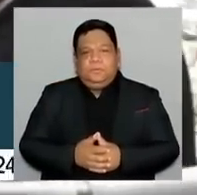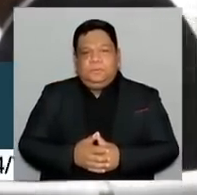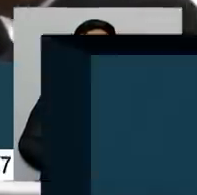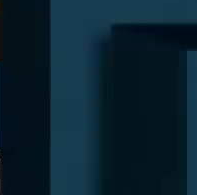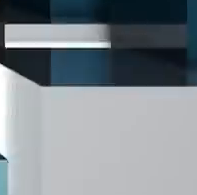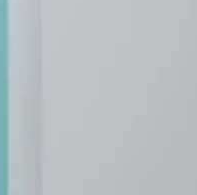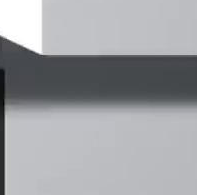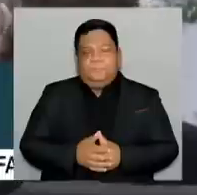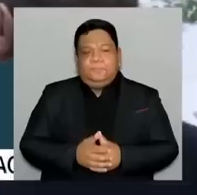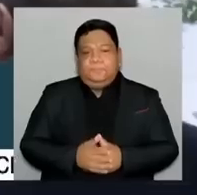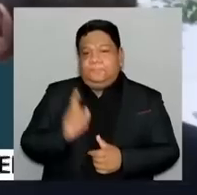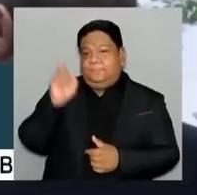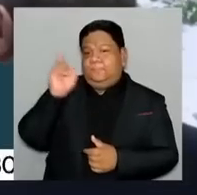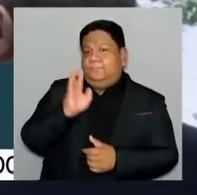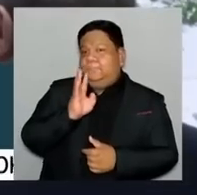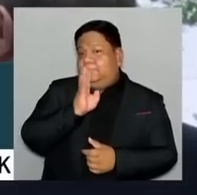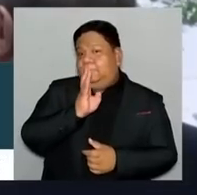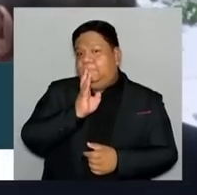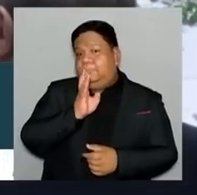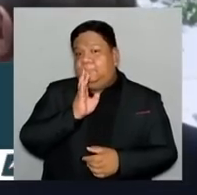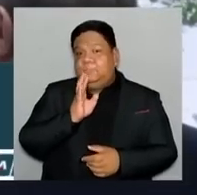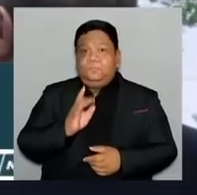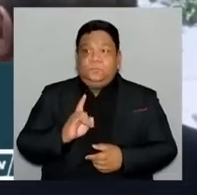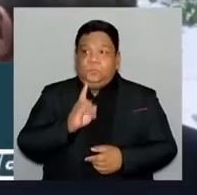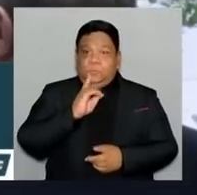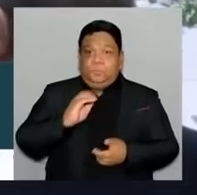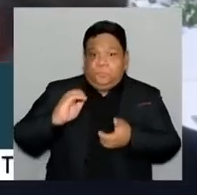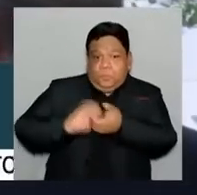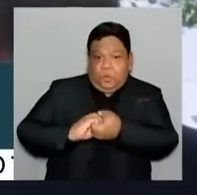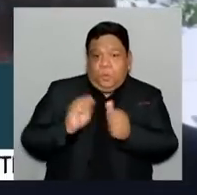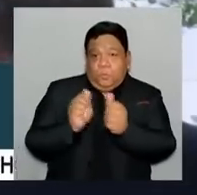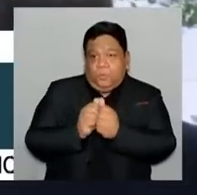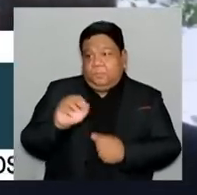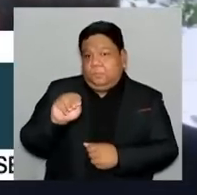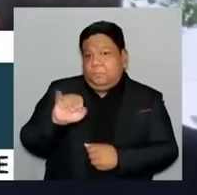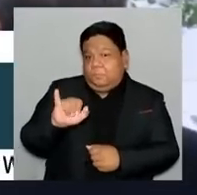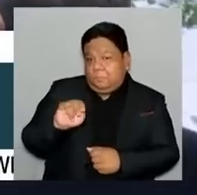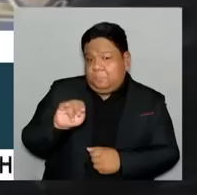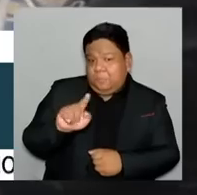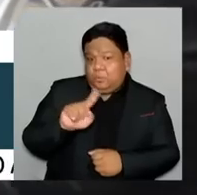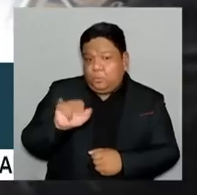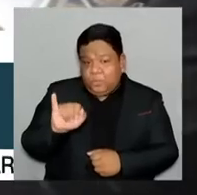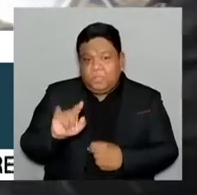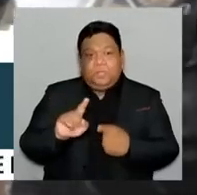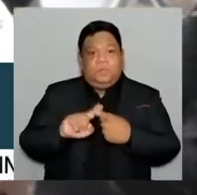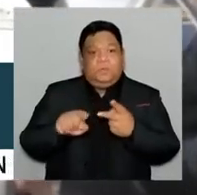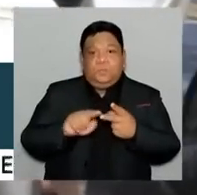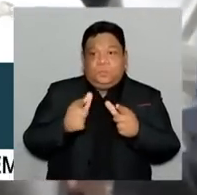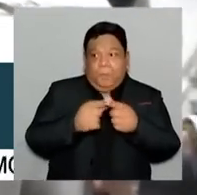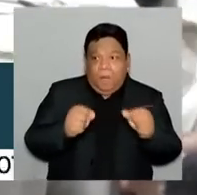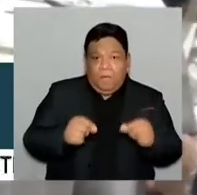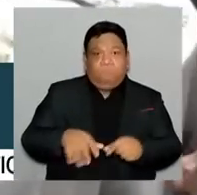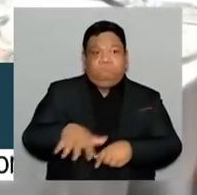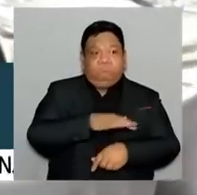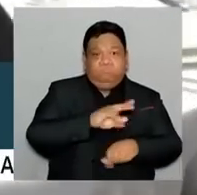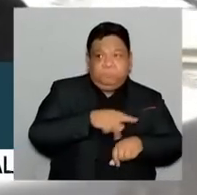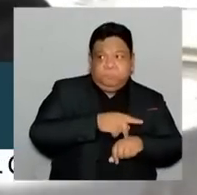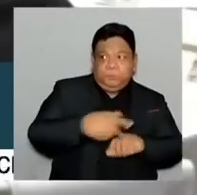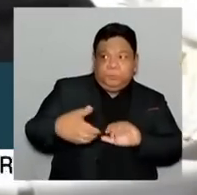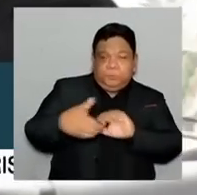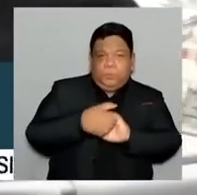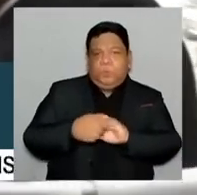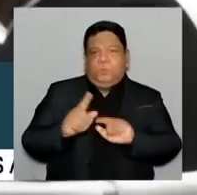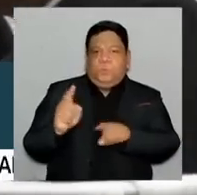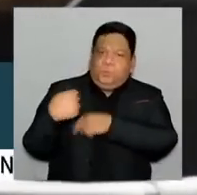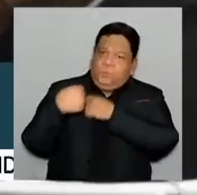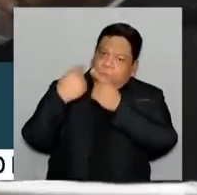pandemic. The partnership between not only Mitsui but all of Japan and the Philippines has been a long-standing one. We